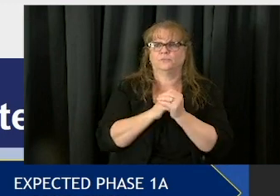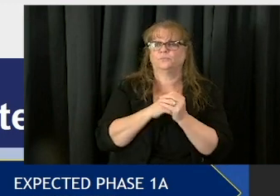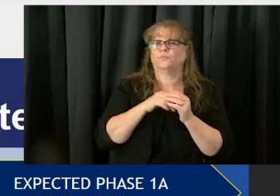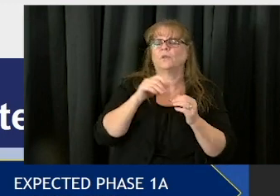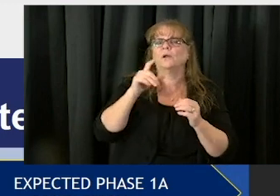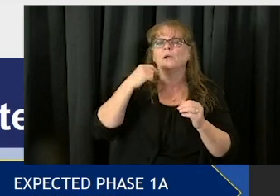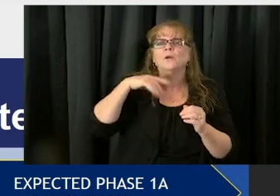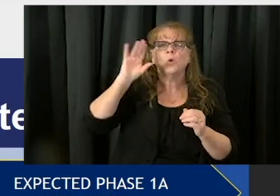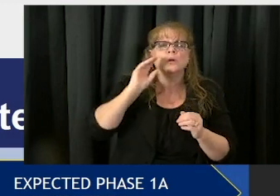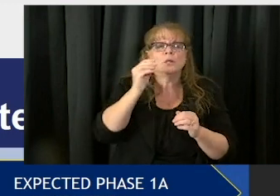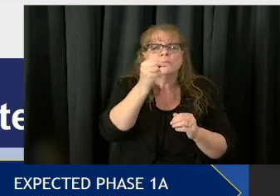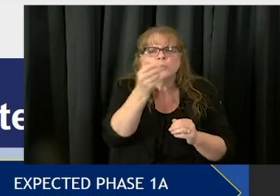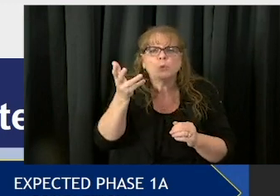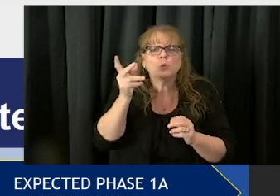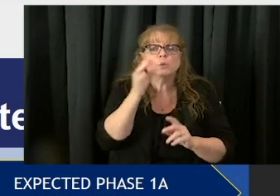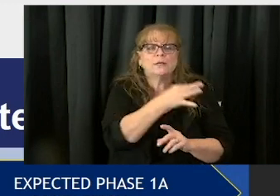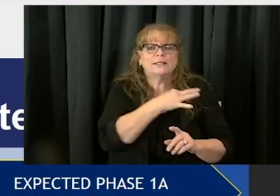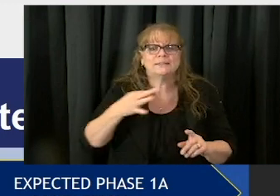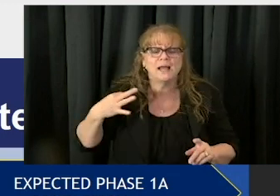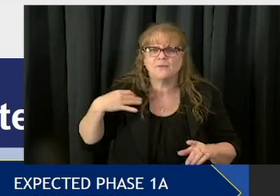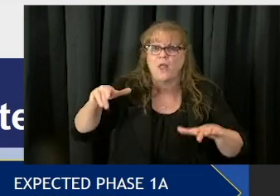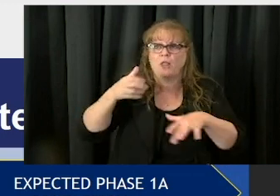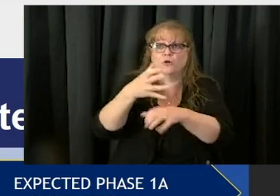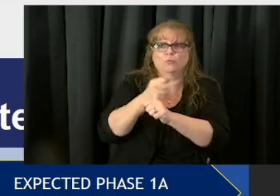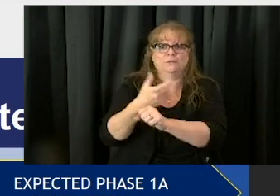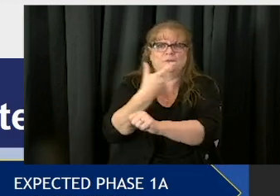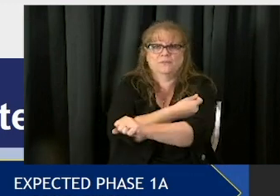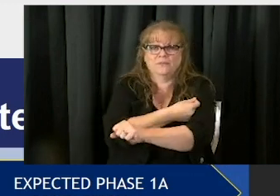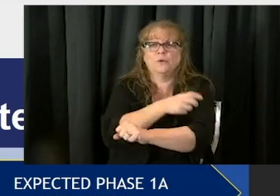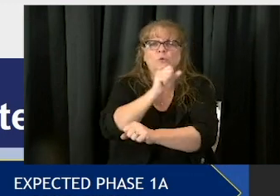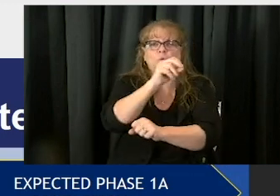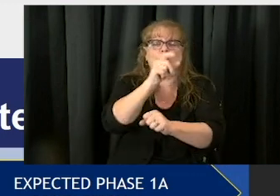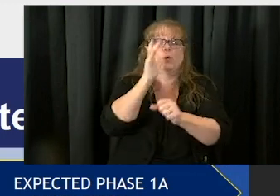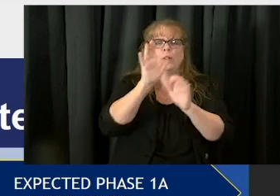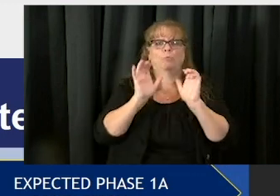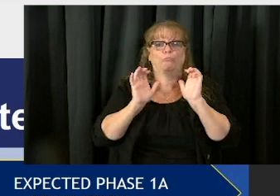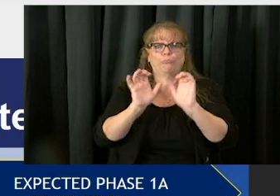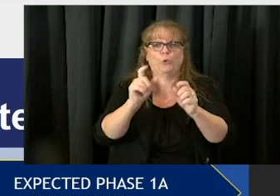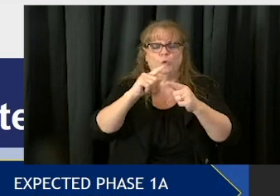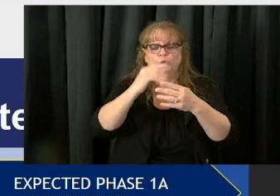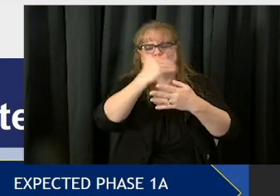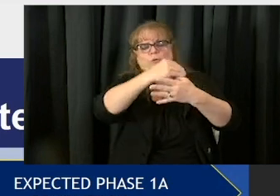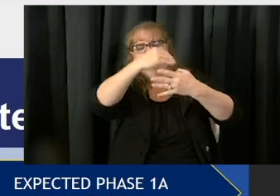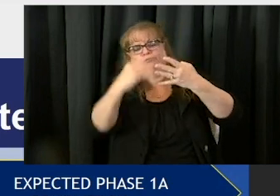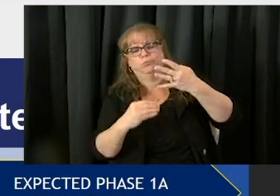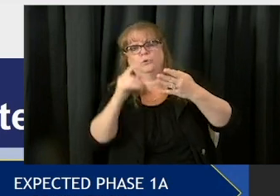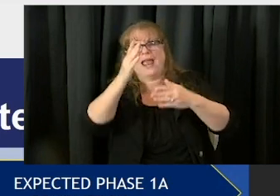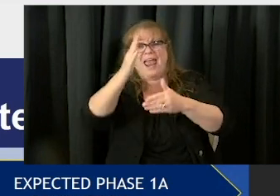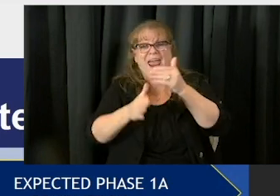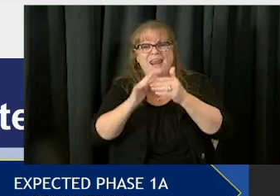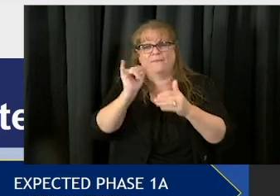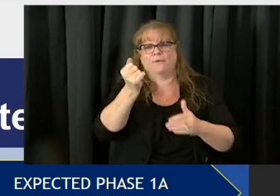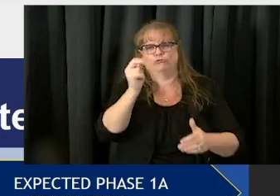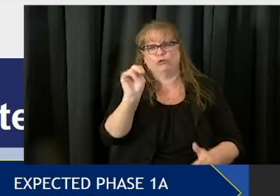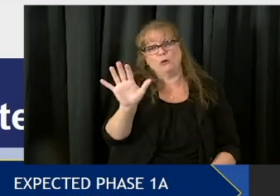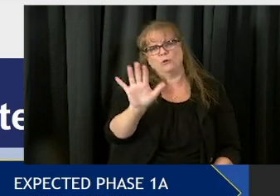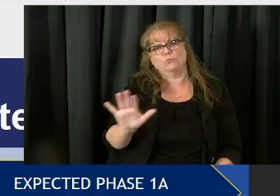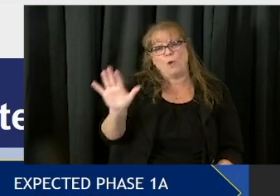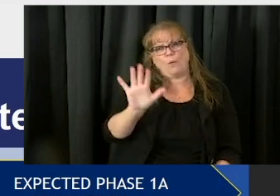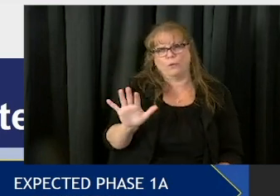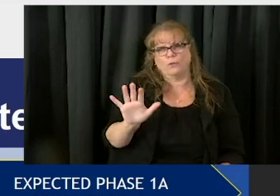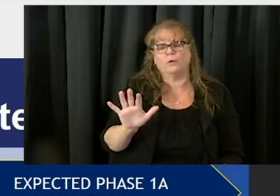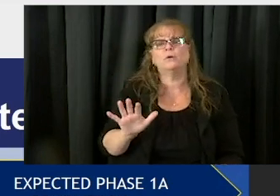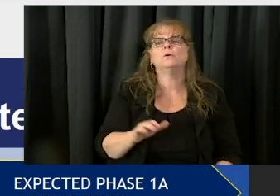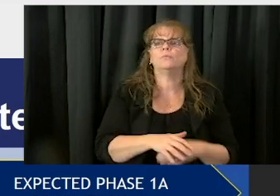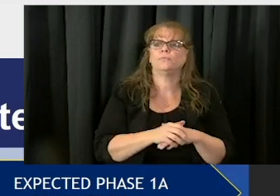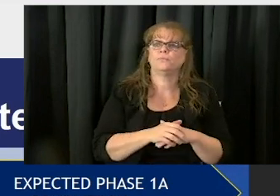and large, the big quantities, the big focus after January 15th is 70 and up. There is 70 and up already occurring, but it becomes the